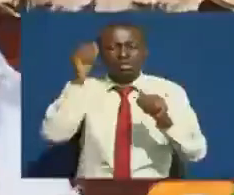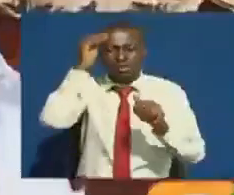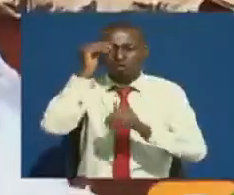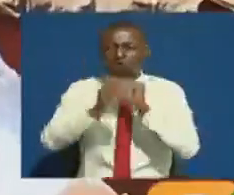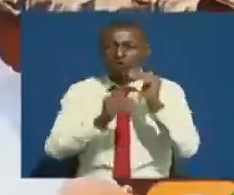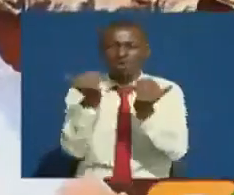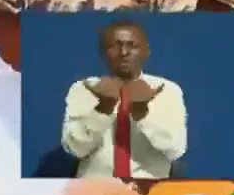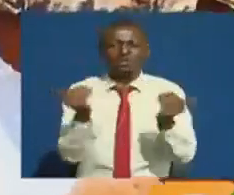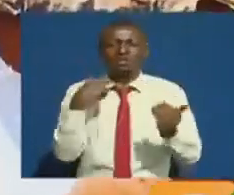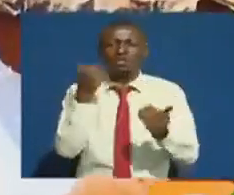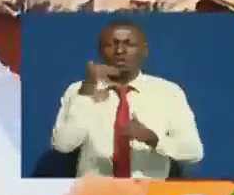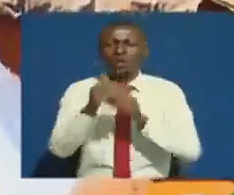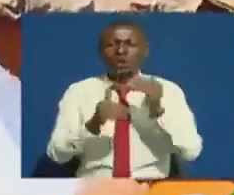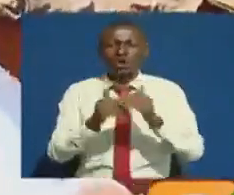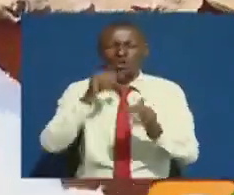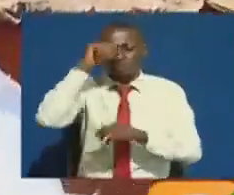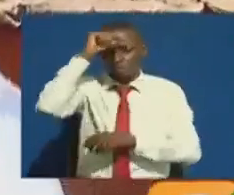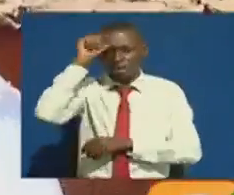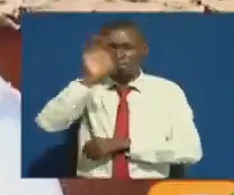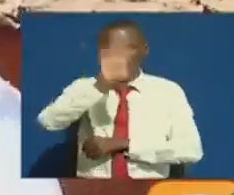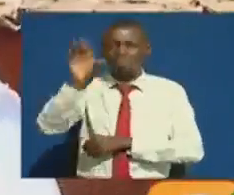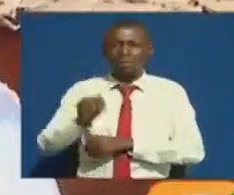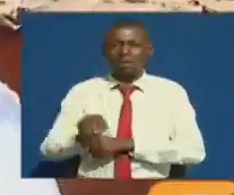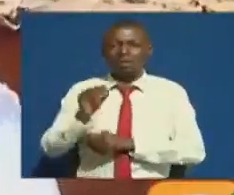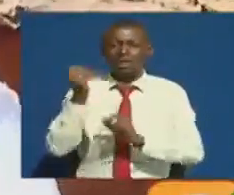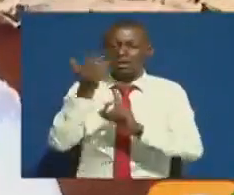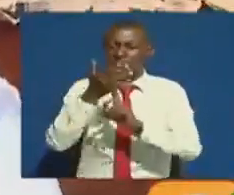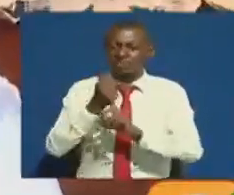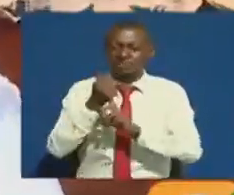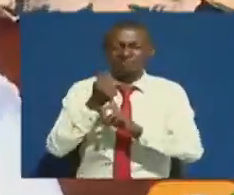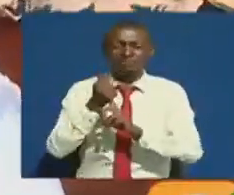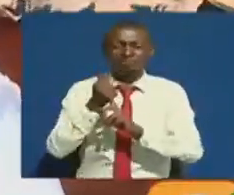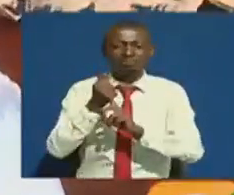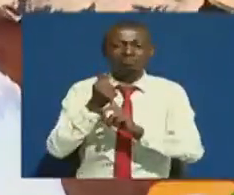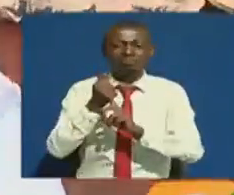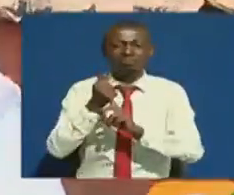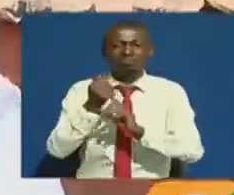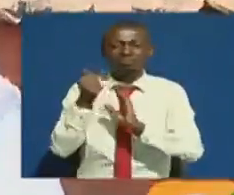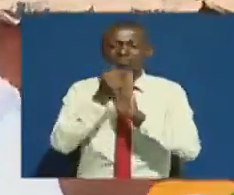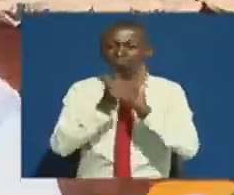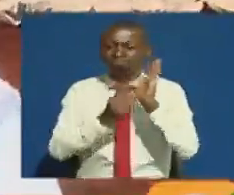all African governments to ensure that this is achieved. Brenda Wanga, Citizen TV.